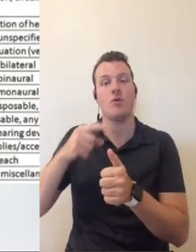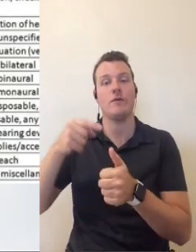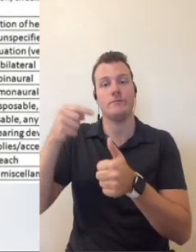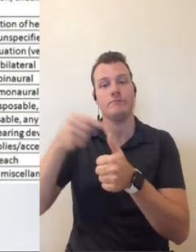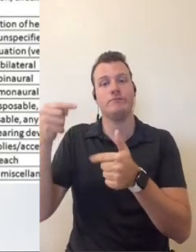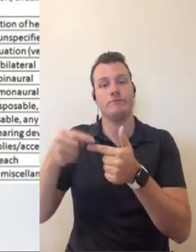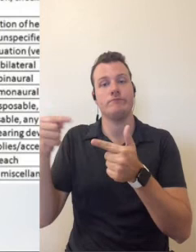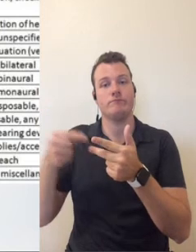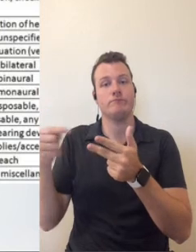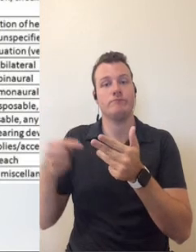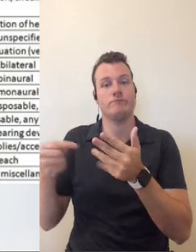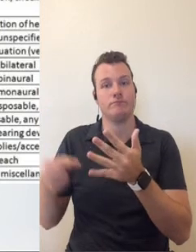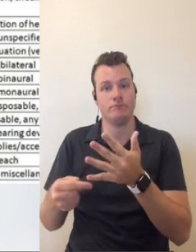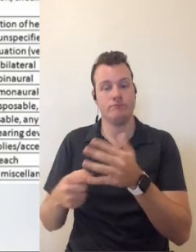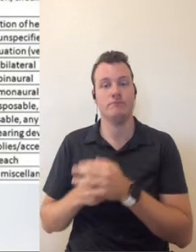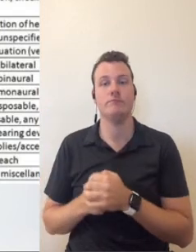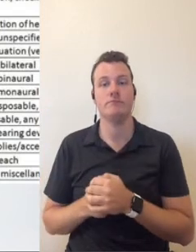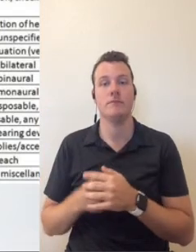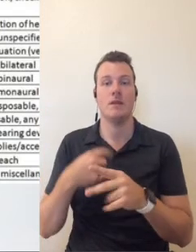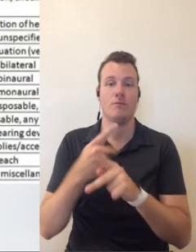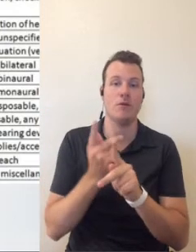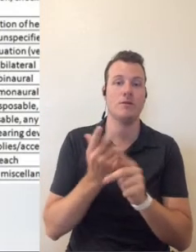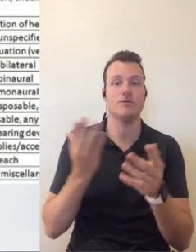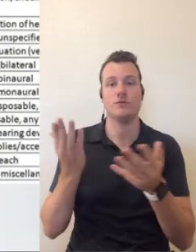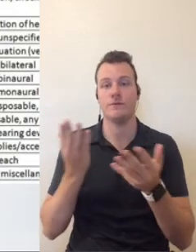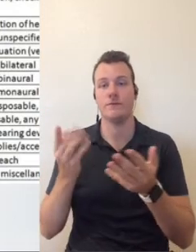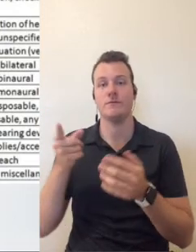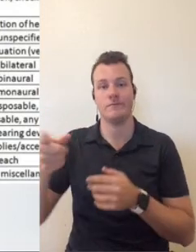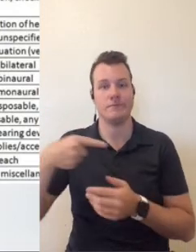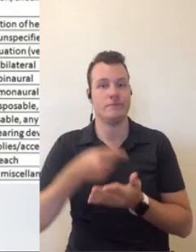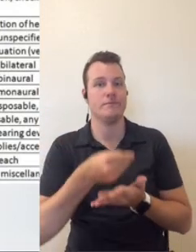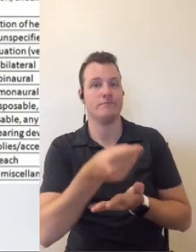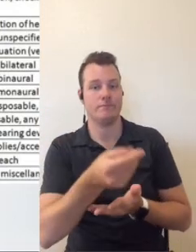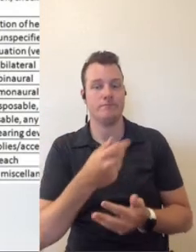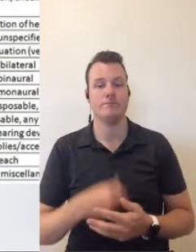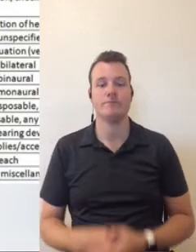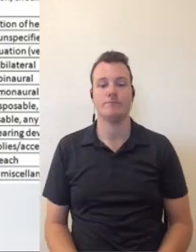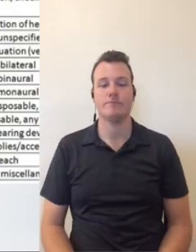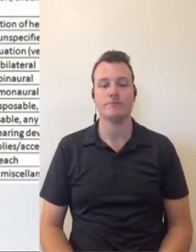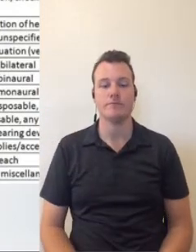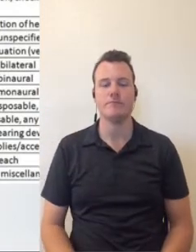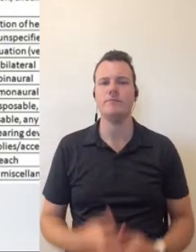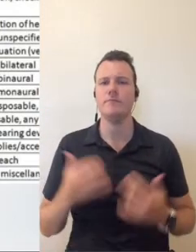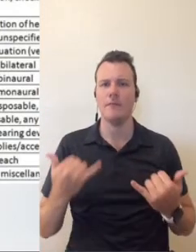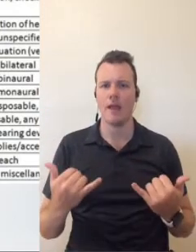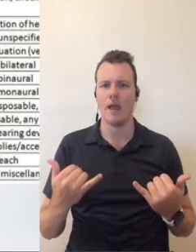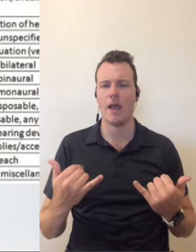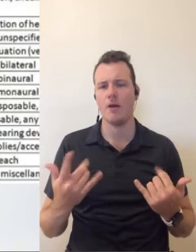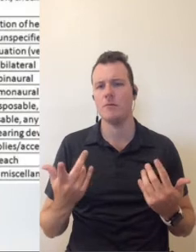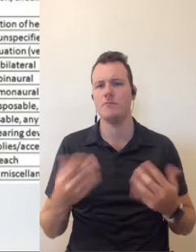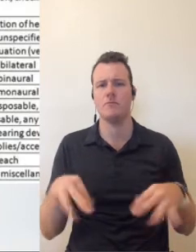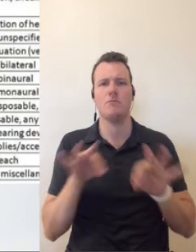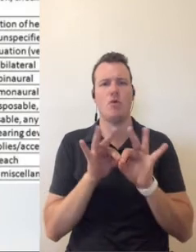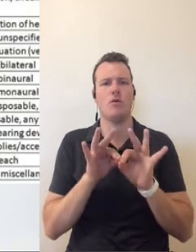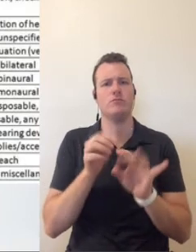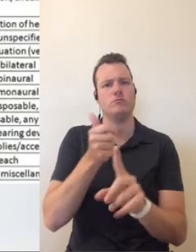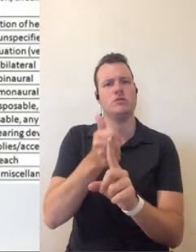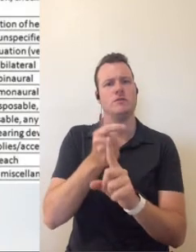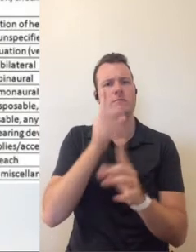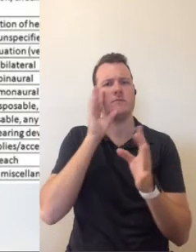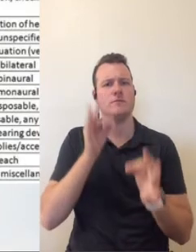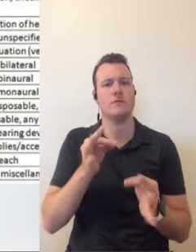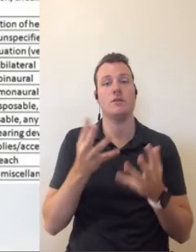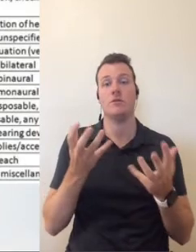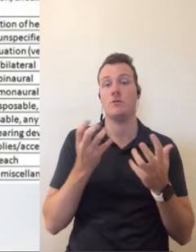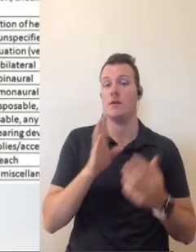a price that's associated with each of the various products and services that they're purchasing. So the question becomes, for your practice, are